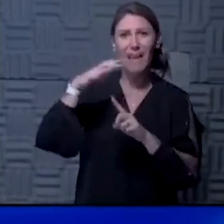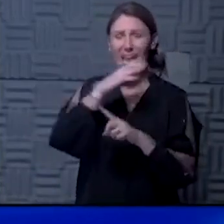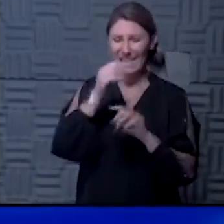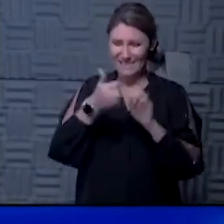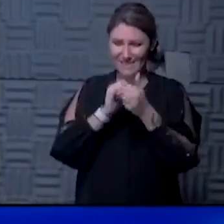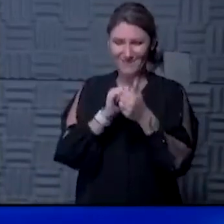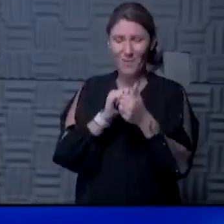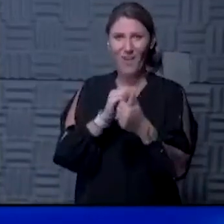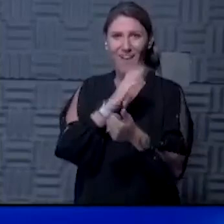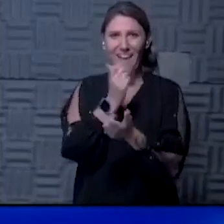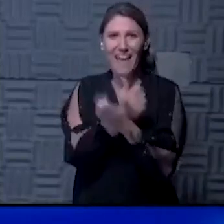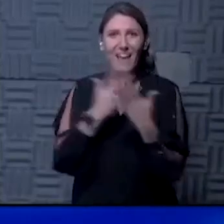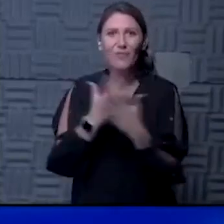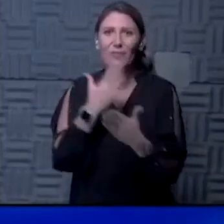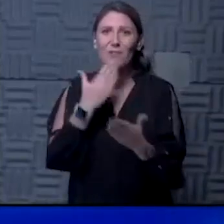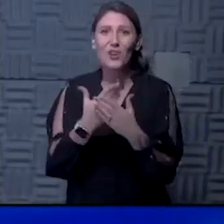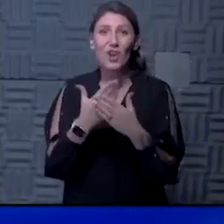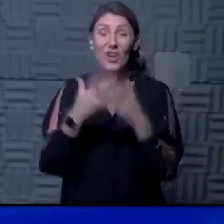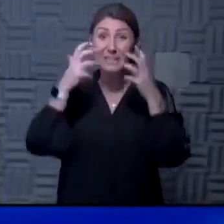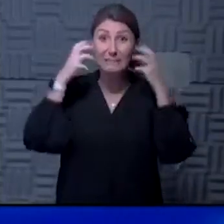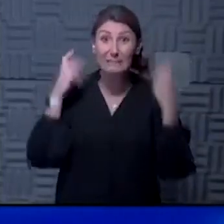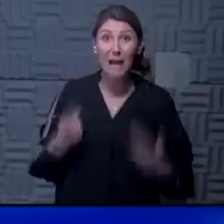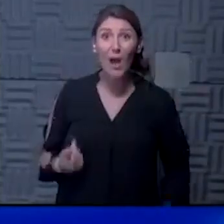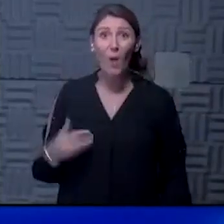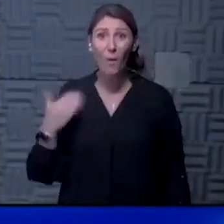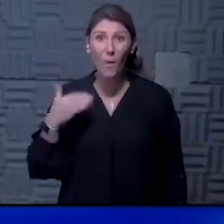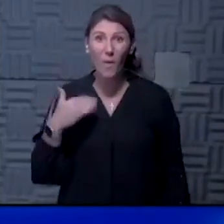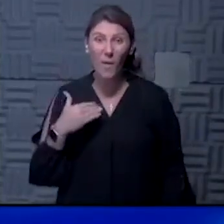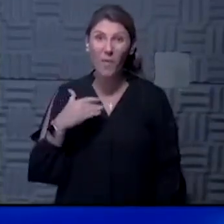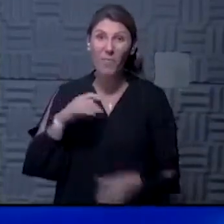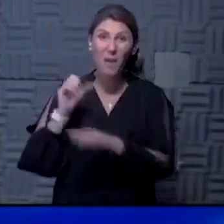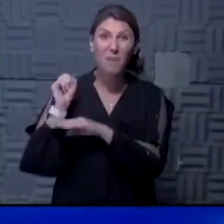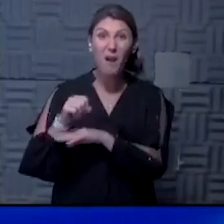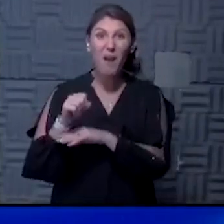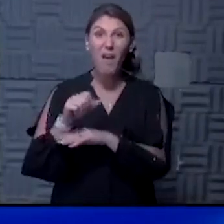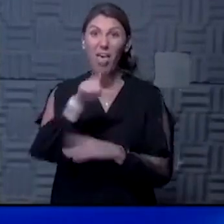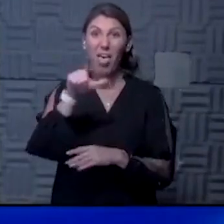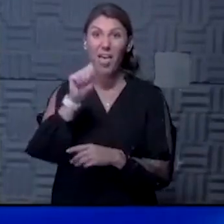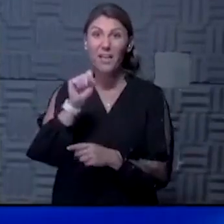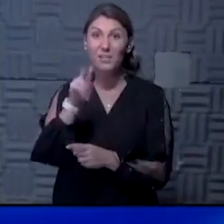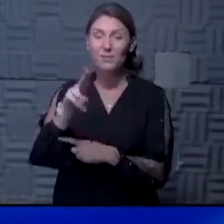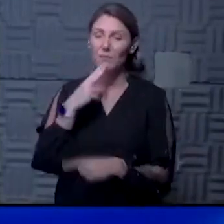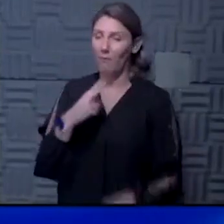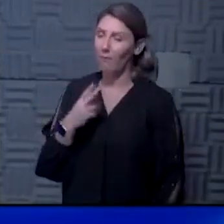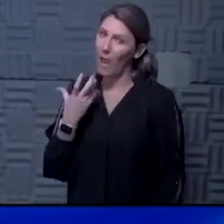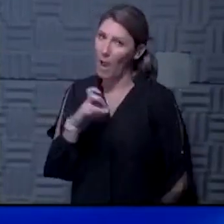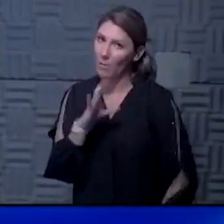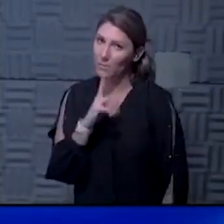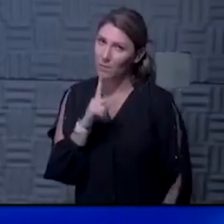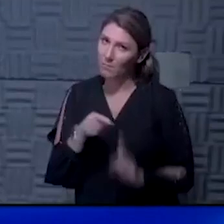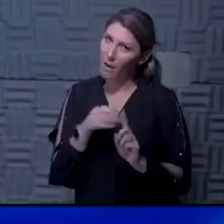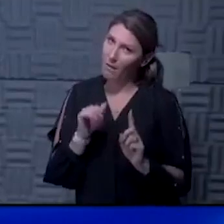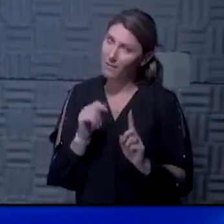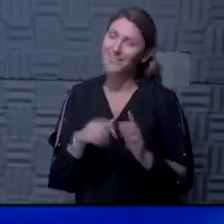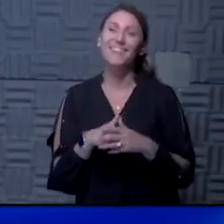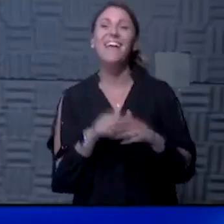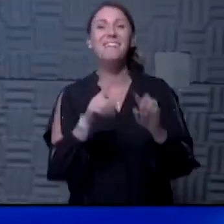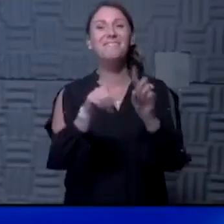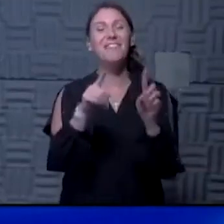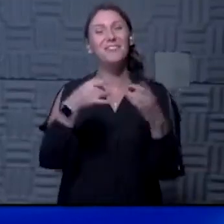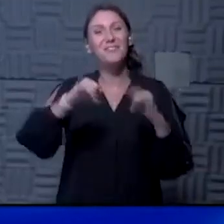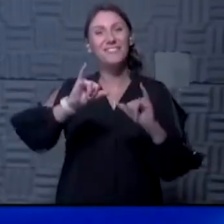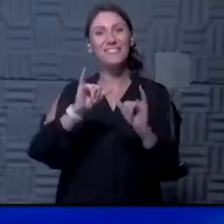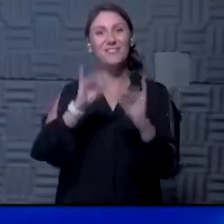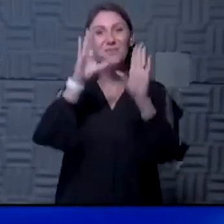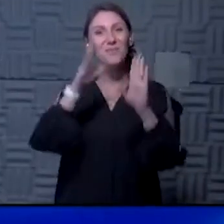good stuff going on. And how about the Tigers beating LSU this weekend, huh? I mean, that was amazing. I don't want to talk so about I'm that. just saying there's still good things going on,